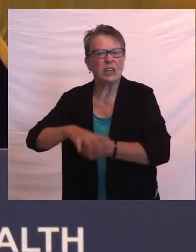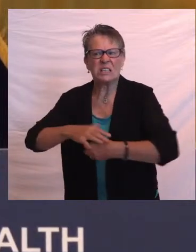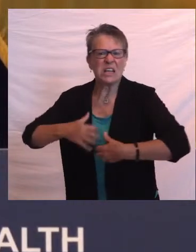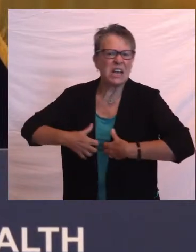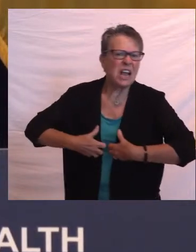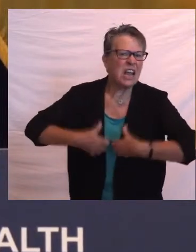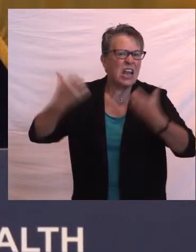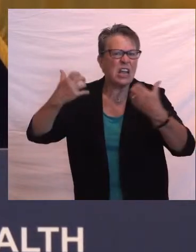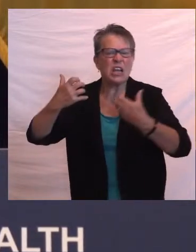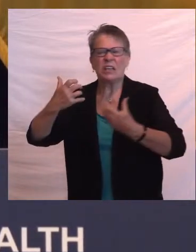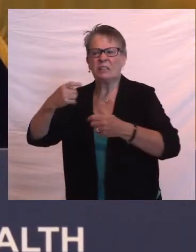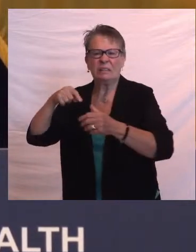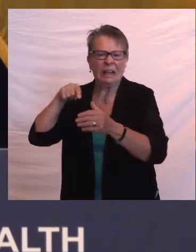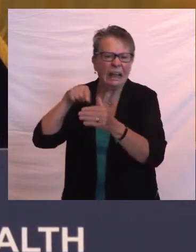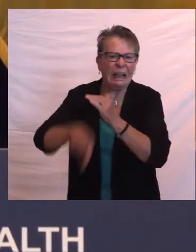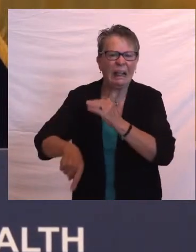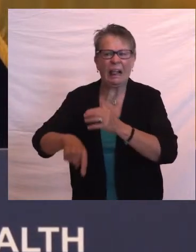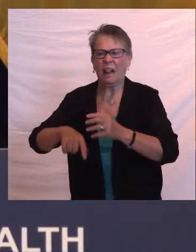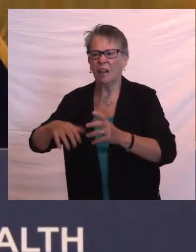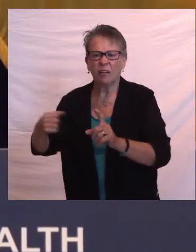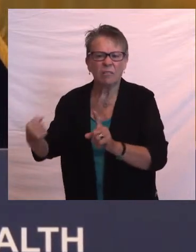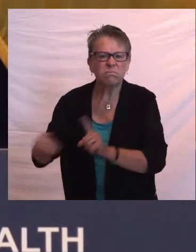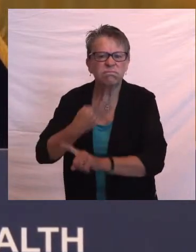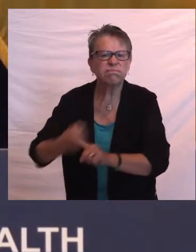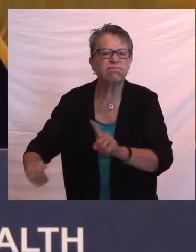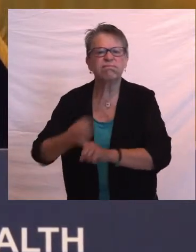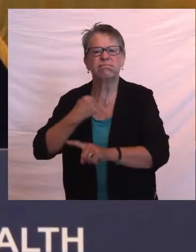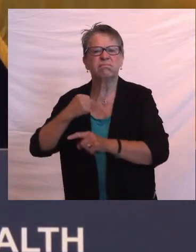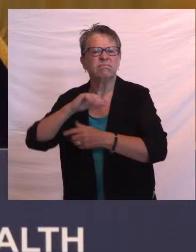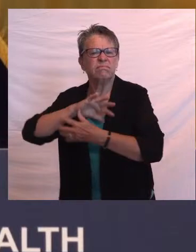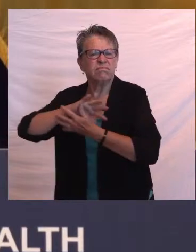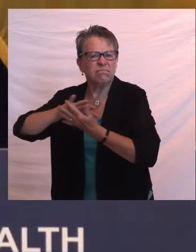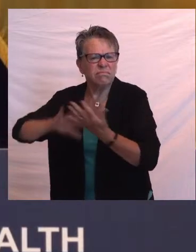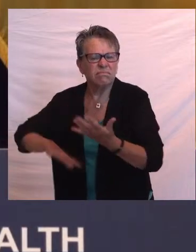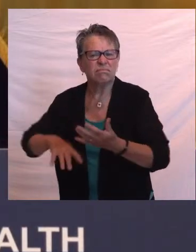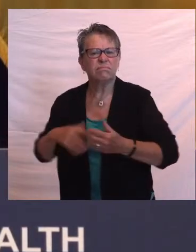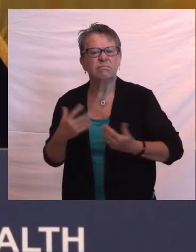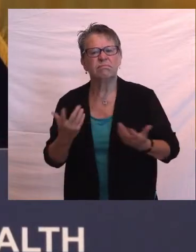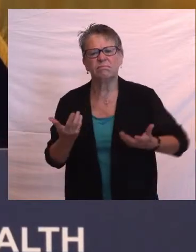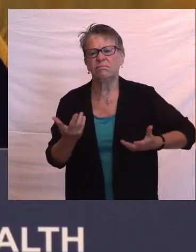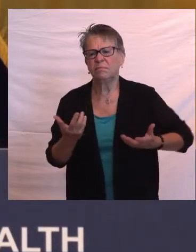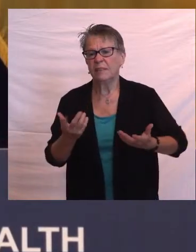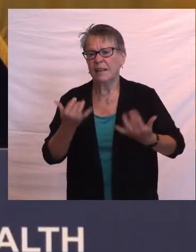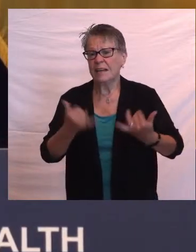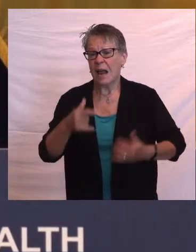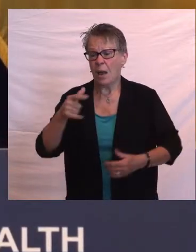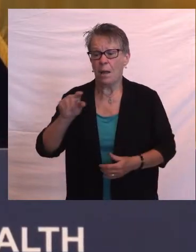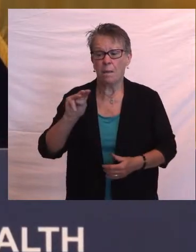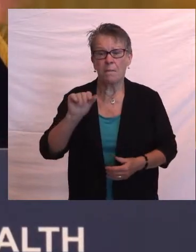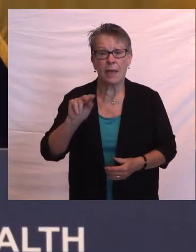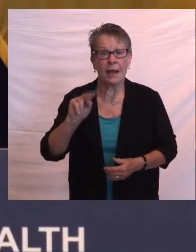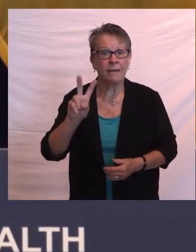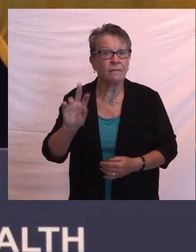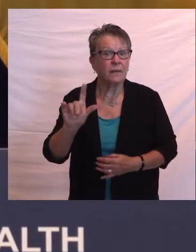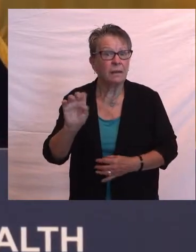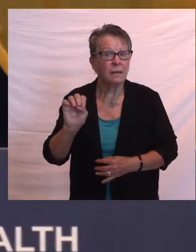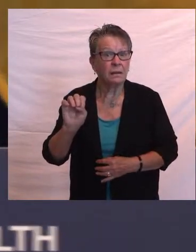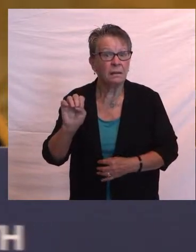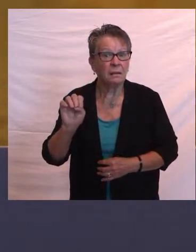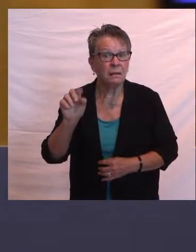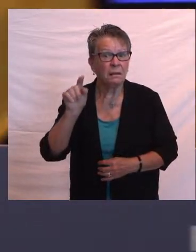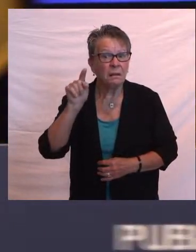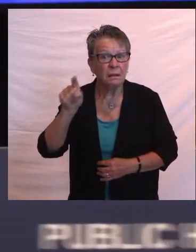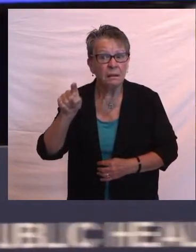reached out to me, and I went to you immediately, and you guys were on the scene that afternoon. So take it away. Yes,